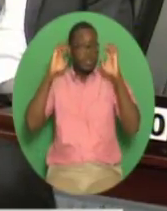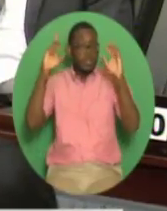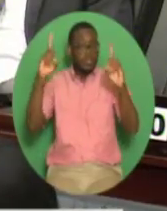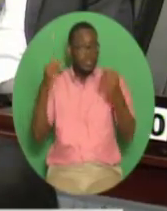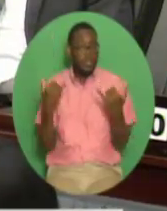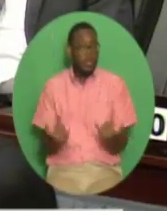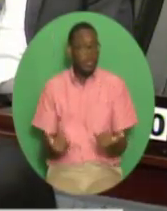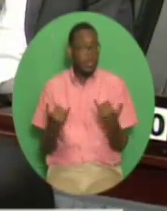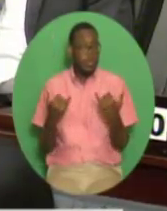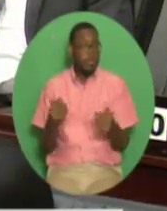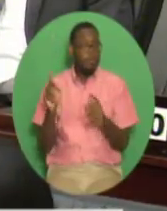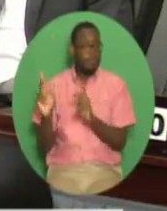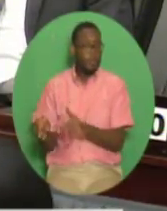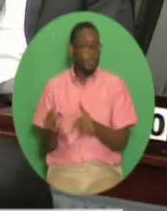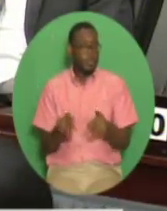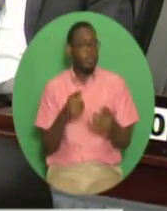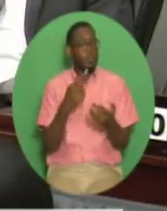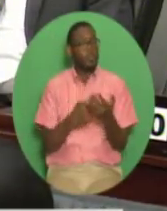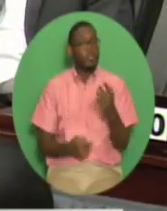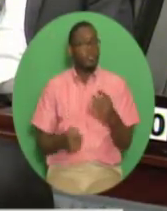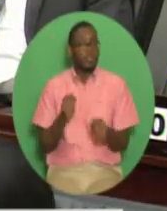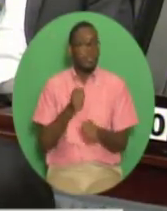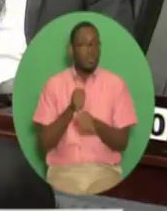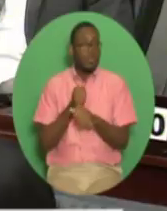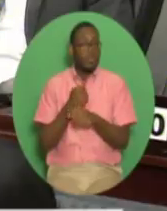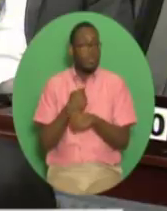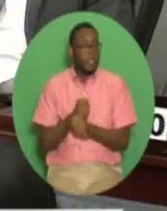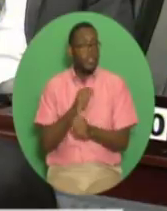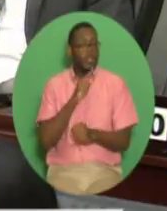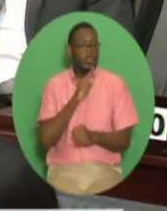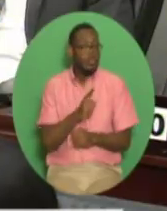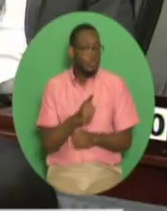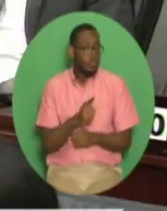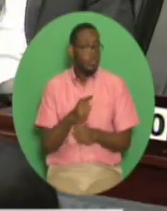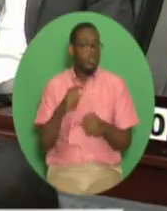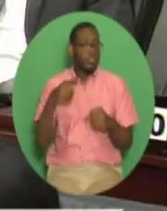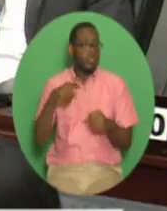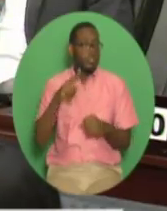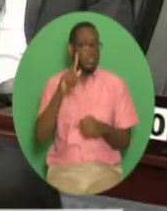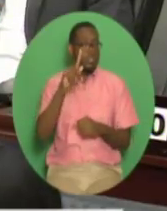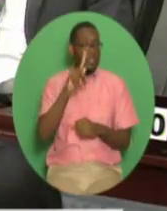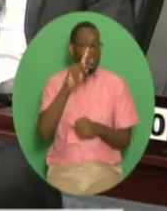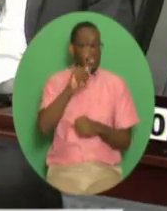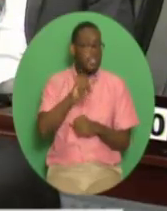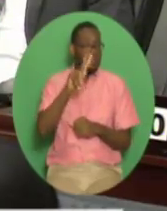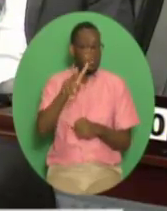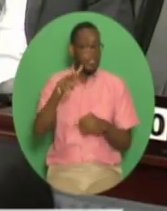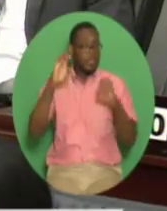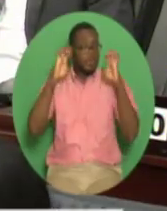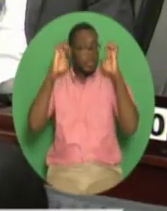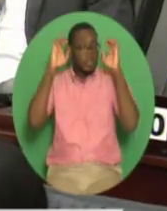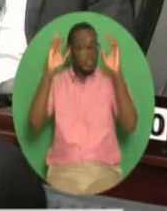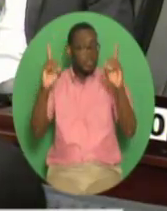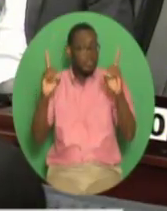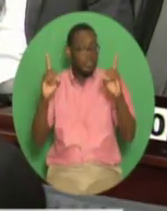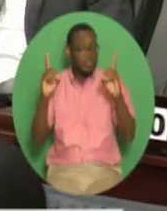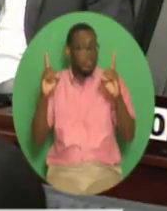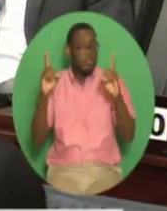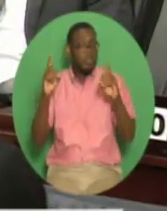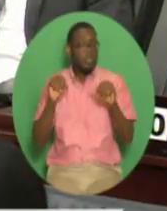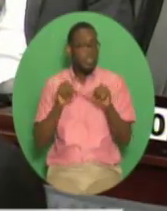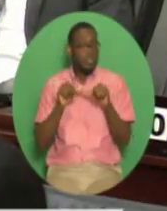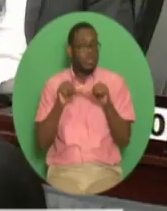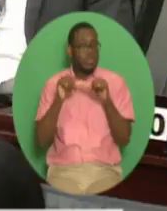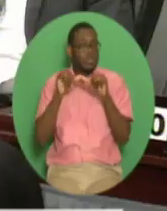in place to ensure, first of all, that technical vocational education assumes its rightful